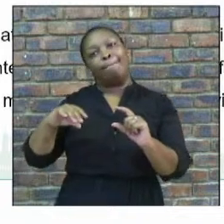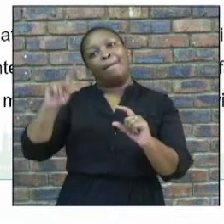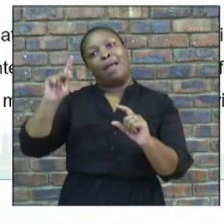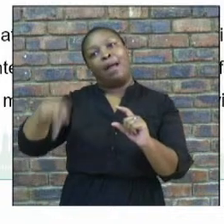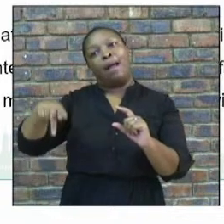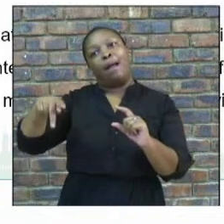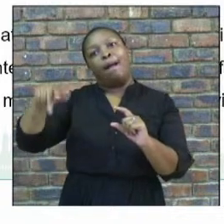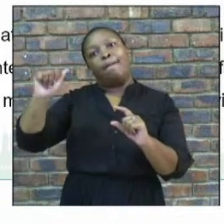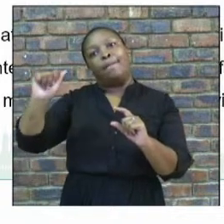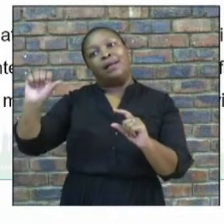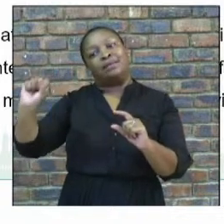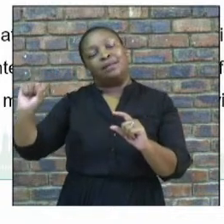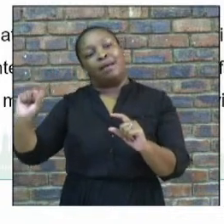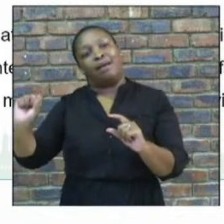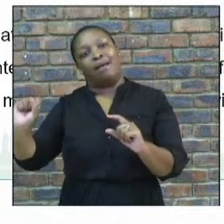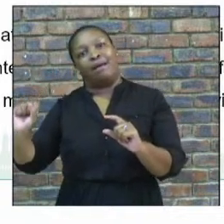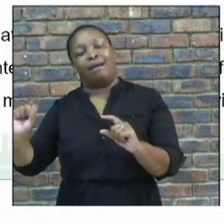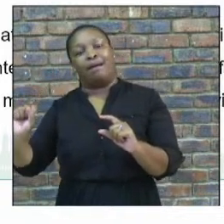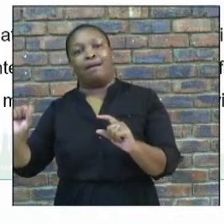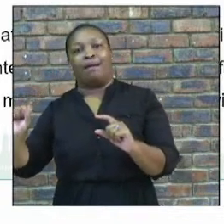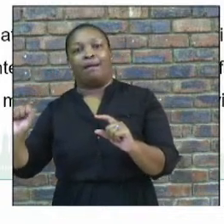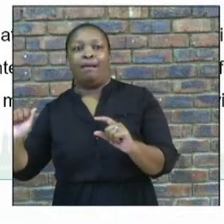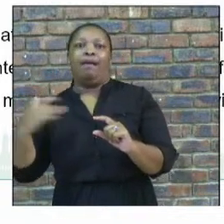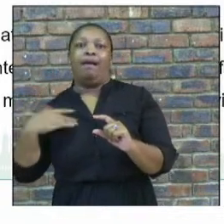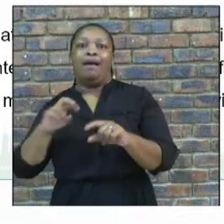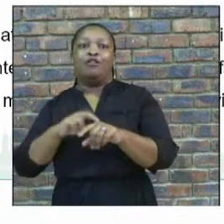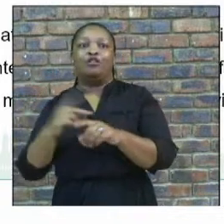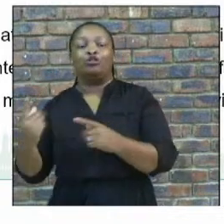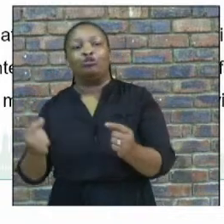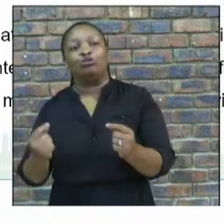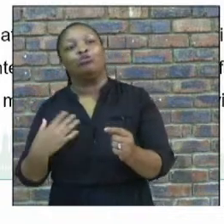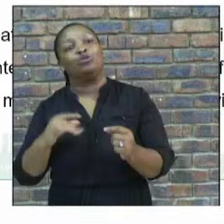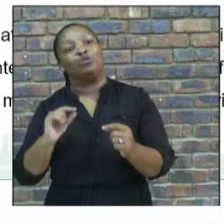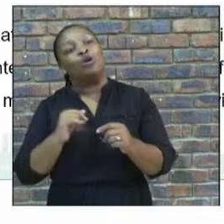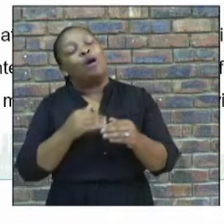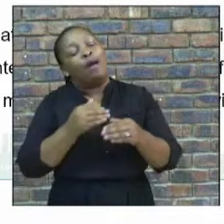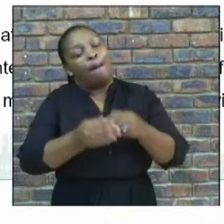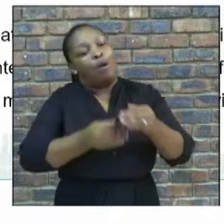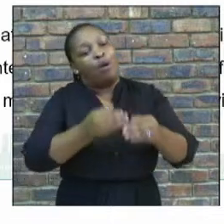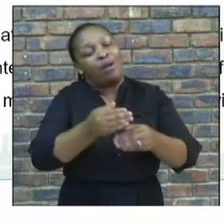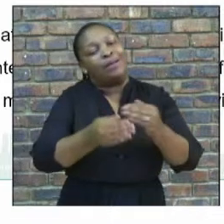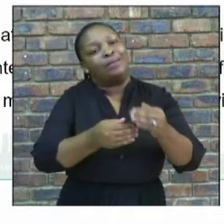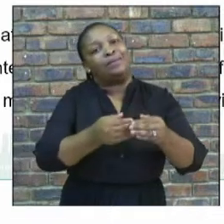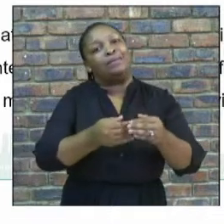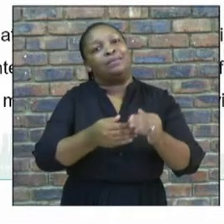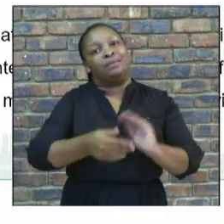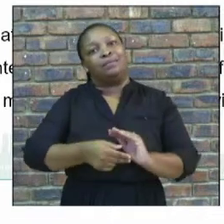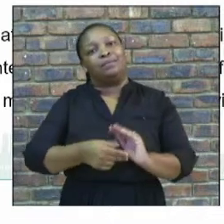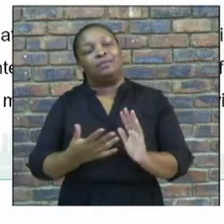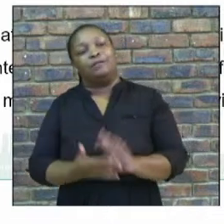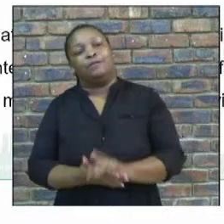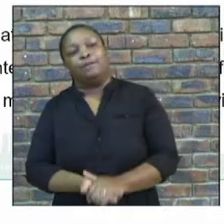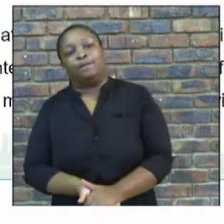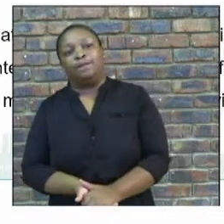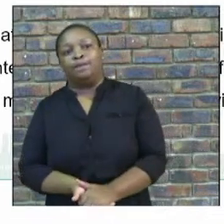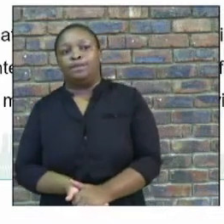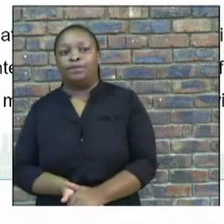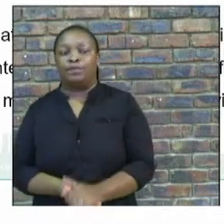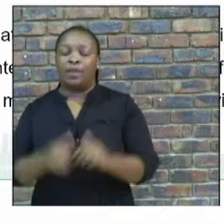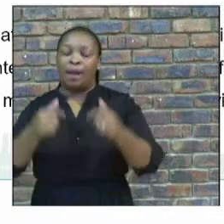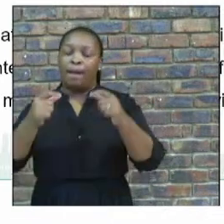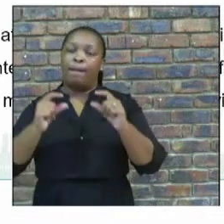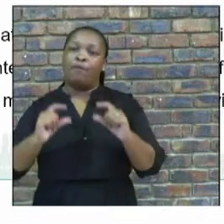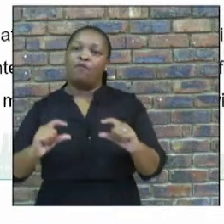grant approval for the holder of a petroleum right to progress to the next term. Then moving to